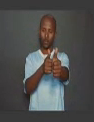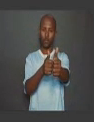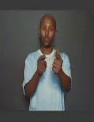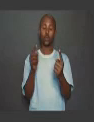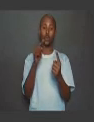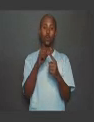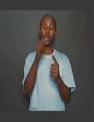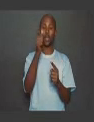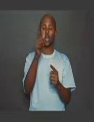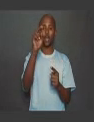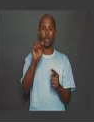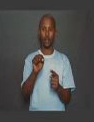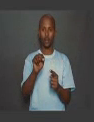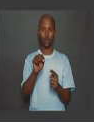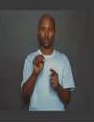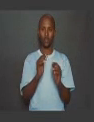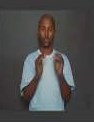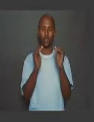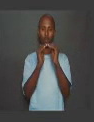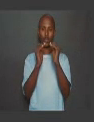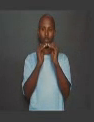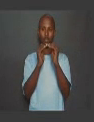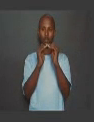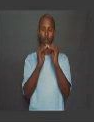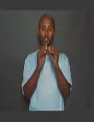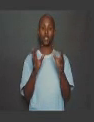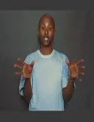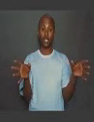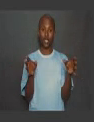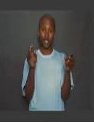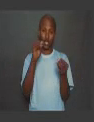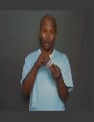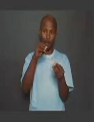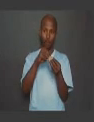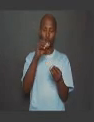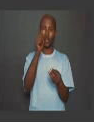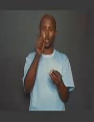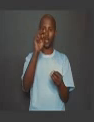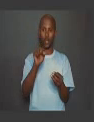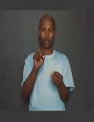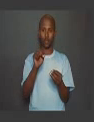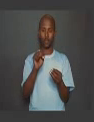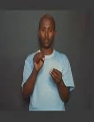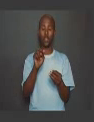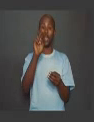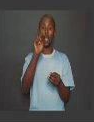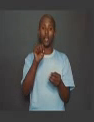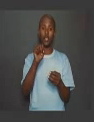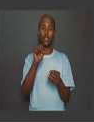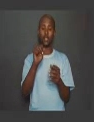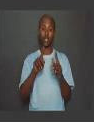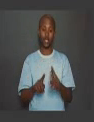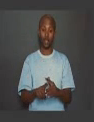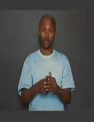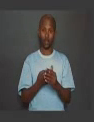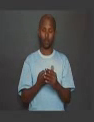to AN equals the sum of AN, where n